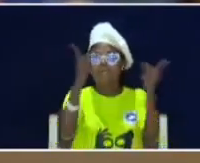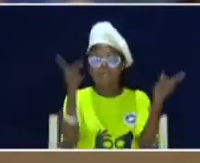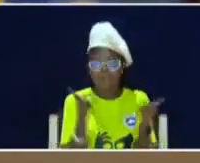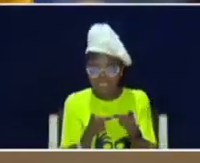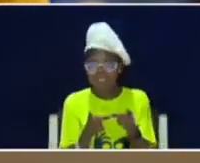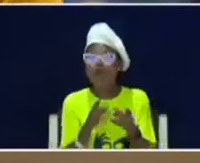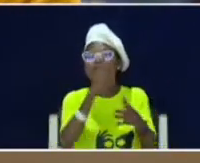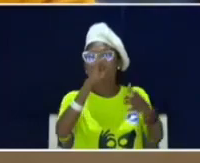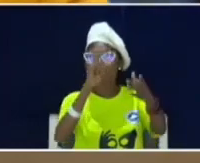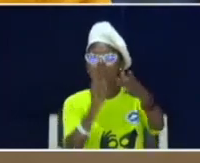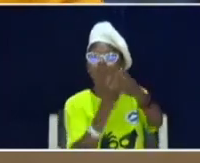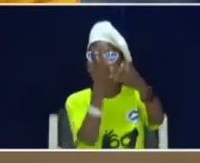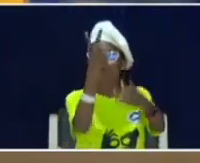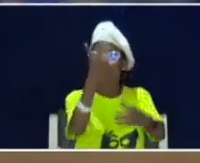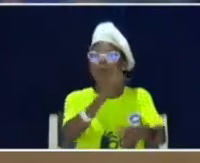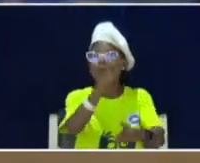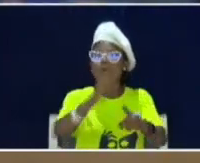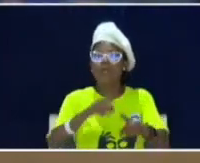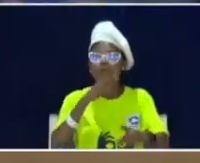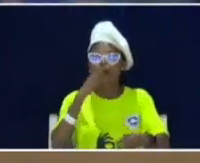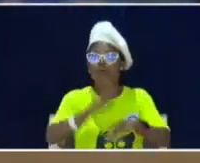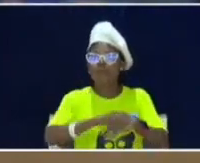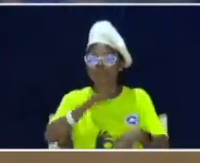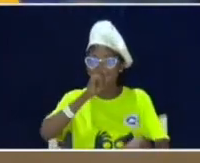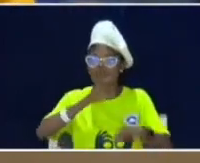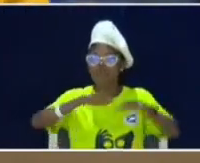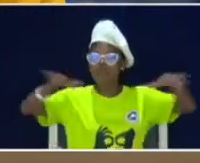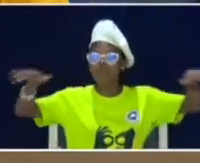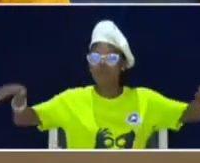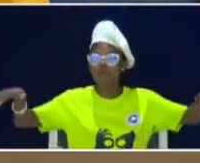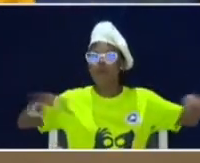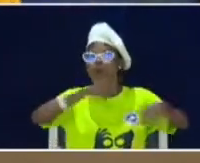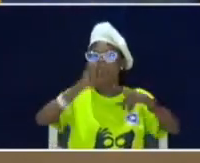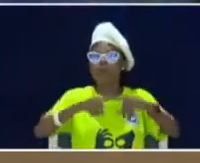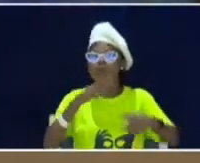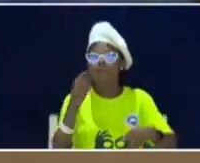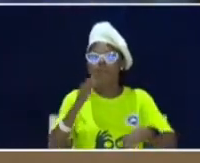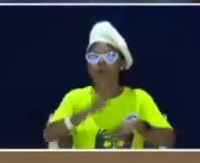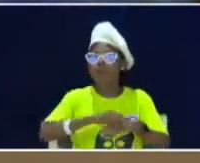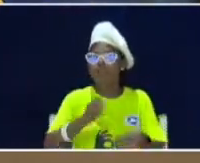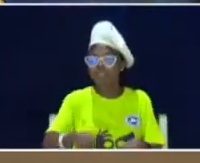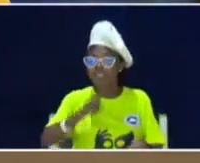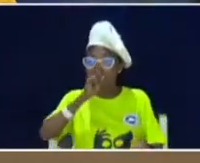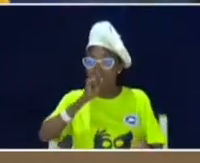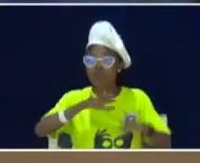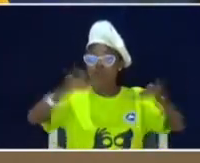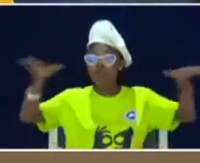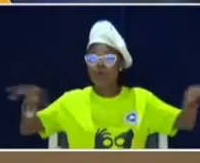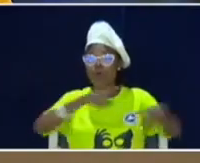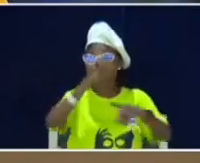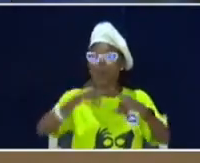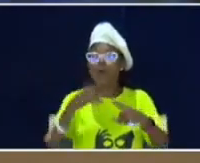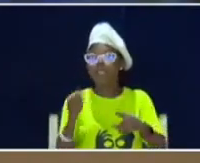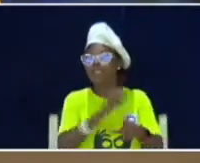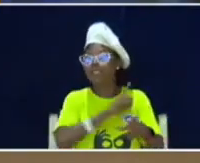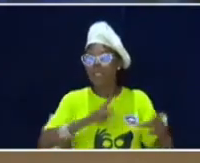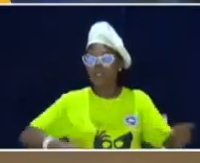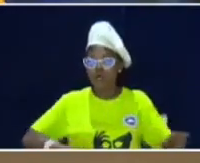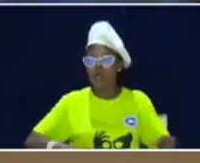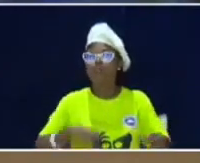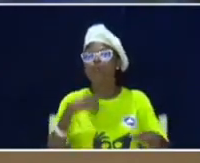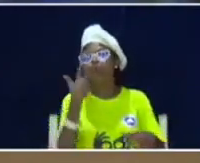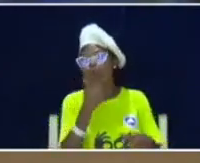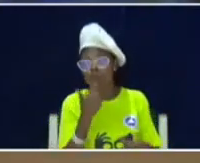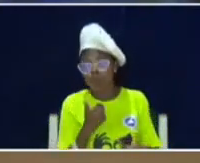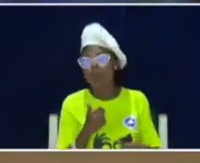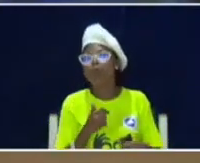double when you are on the eagle's wing. When you're on the eagle's wing, this is when the Lord, who faints not, will